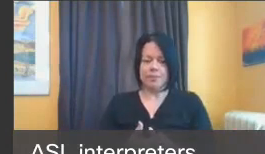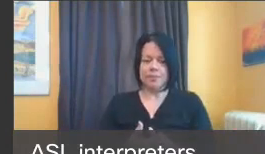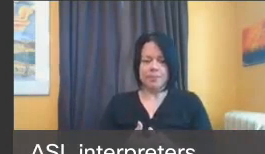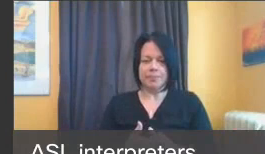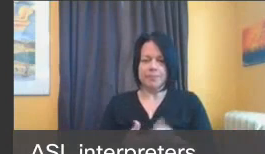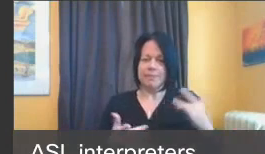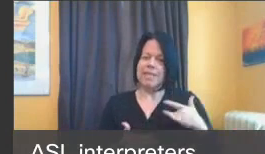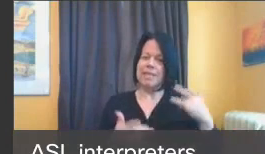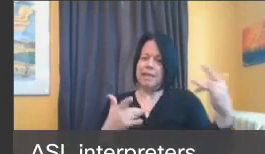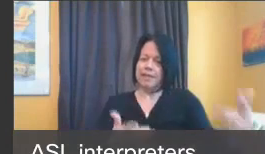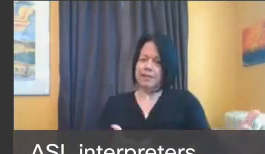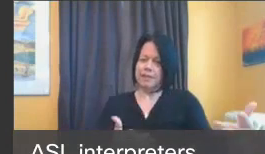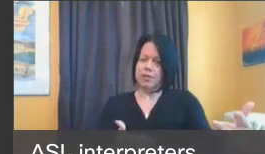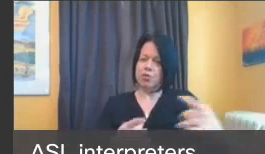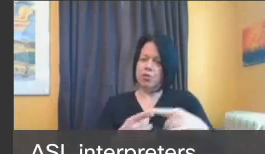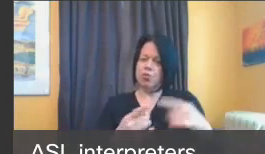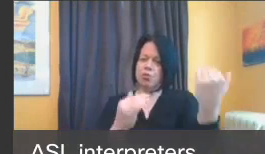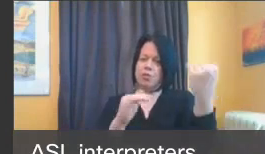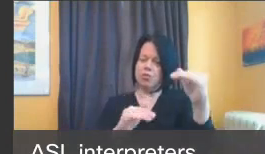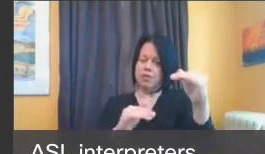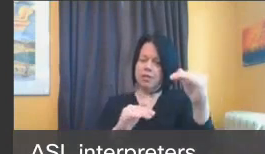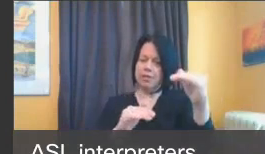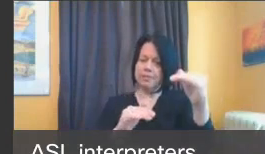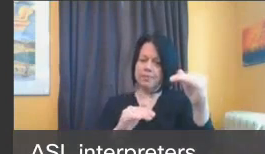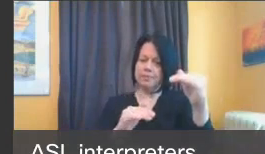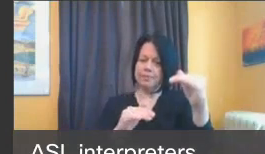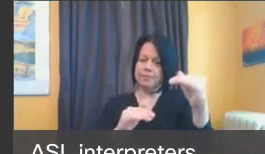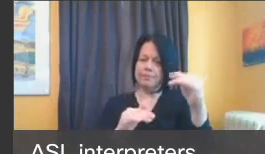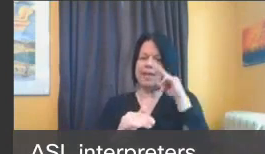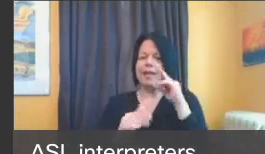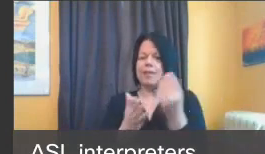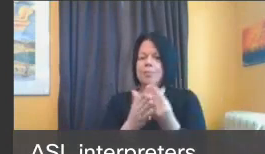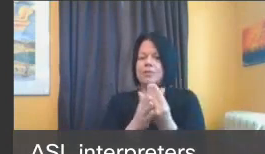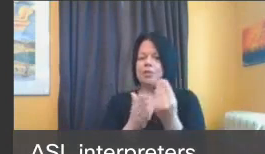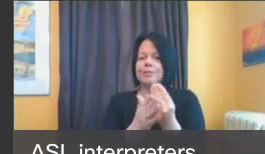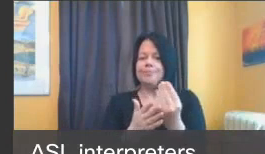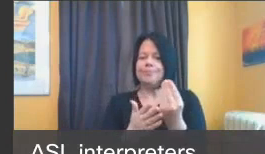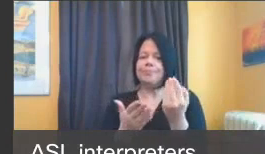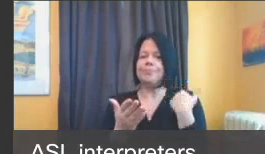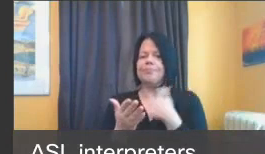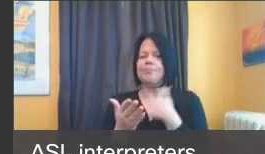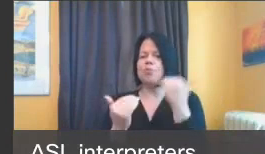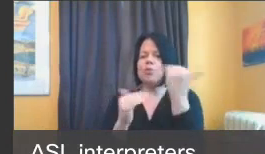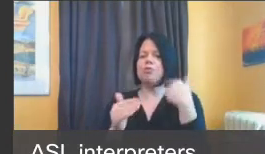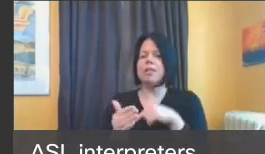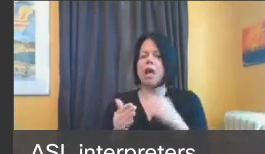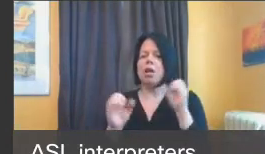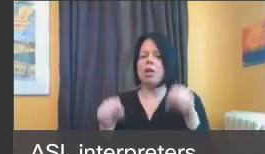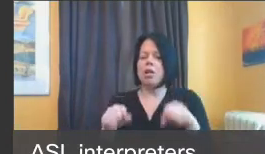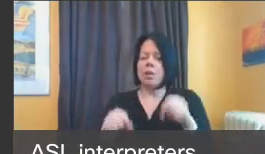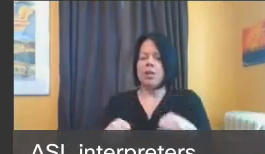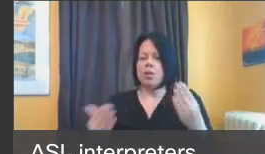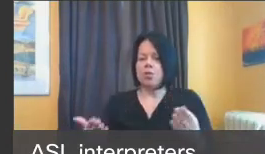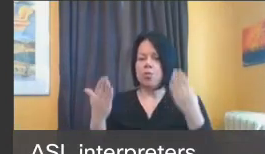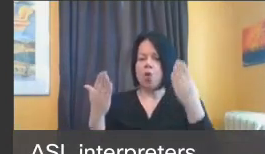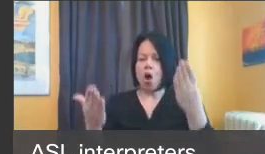to restrict, say, the from a budgetary standpoint, our ability to offer the